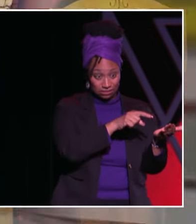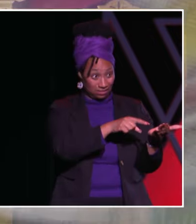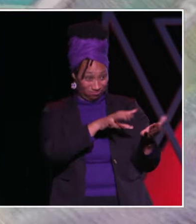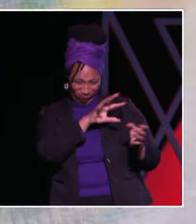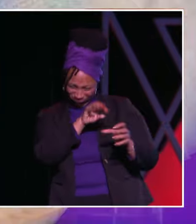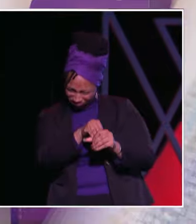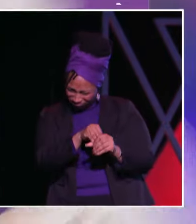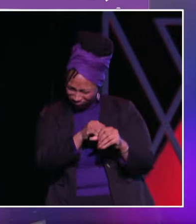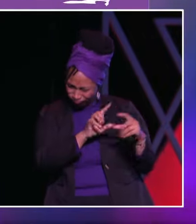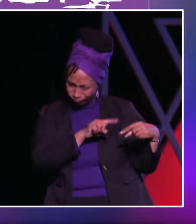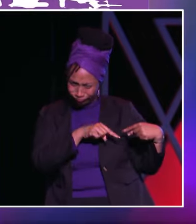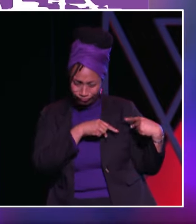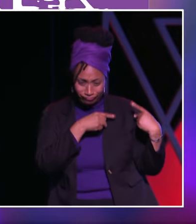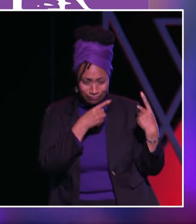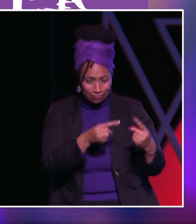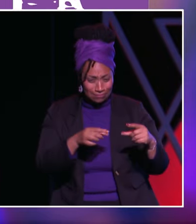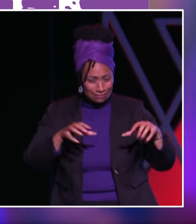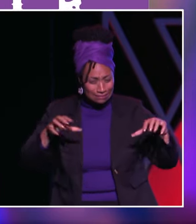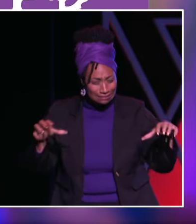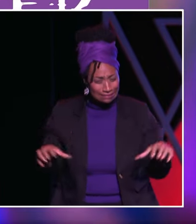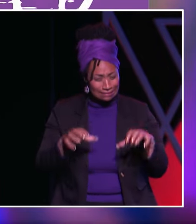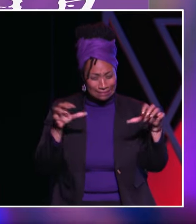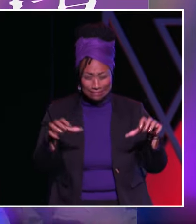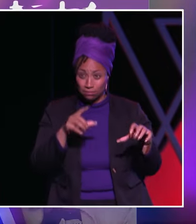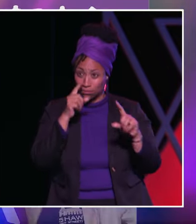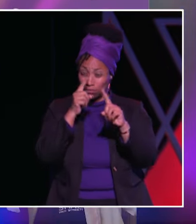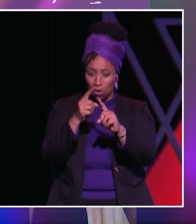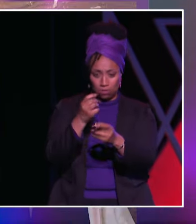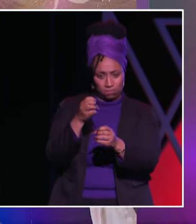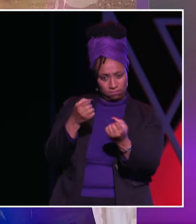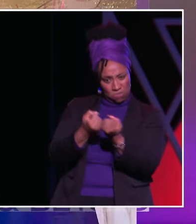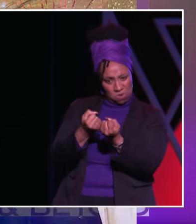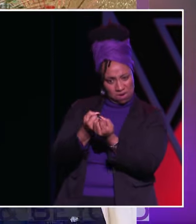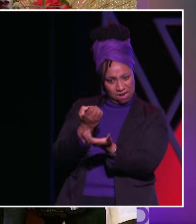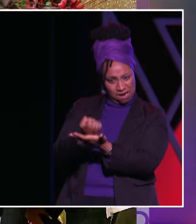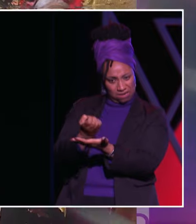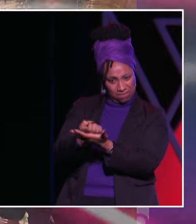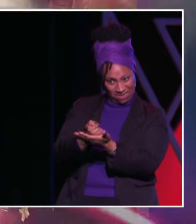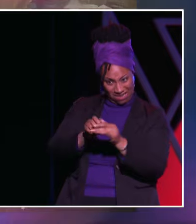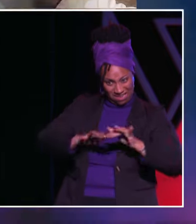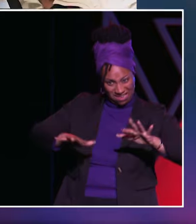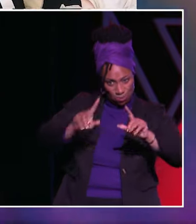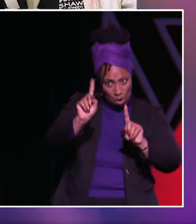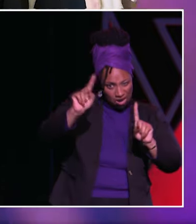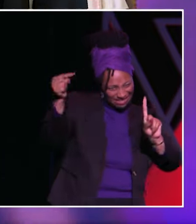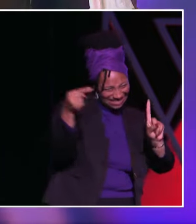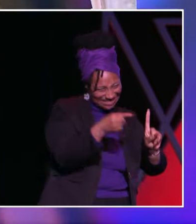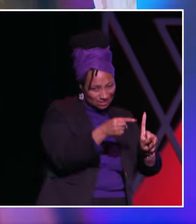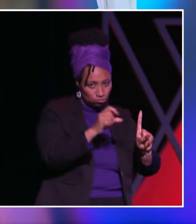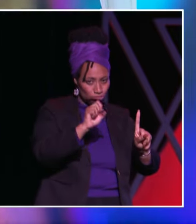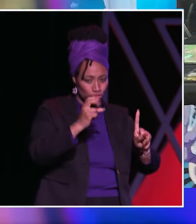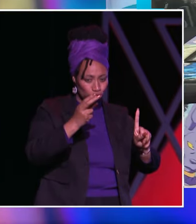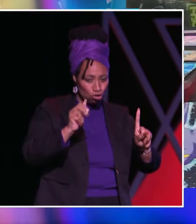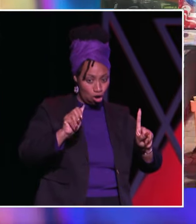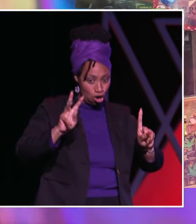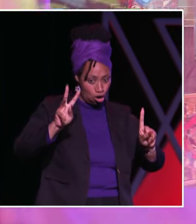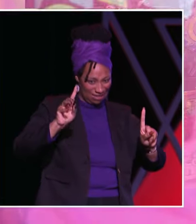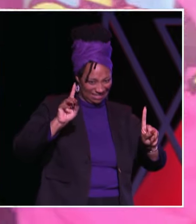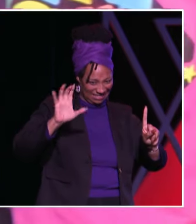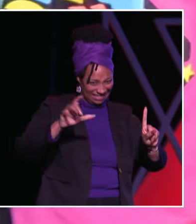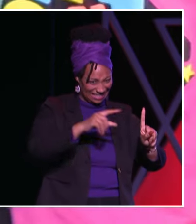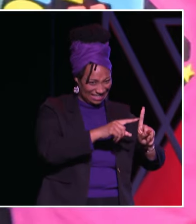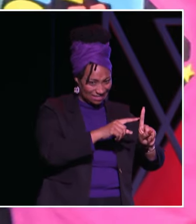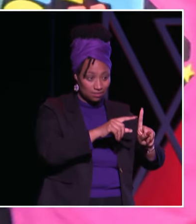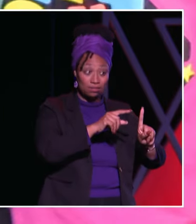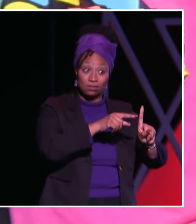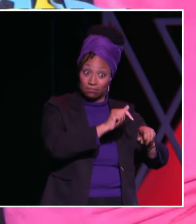community economic growth in Shaw, she spearheaded Art All Night in Shaw, an event so successful and so popular it has